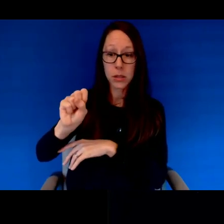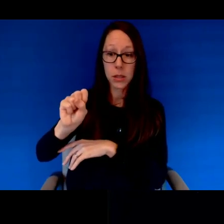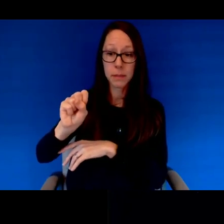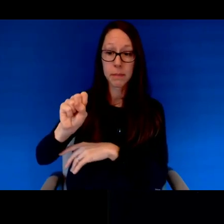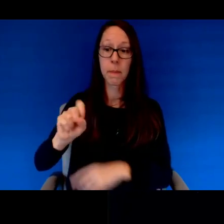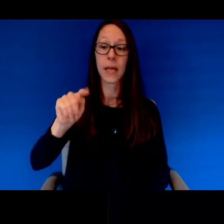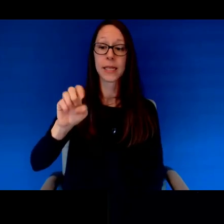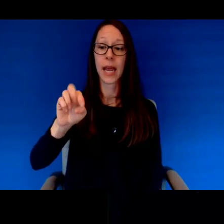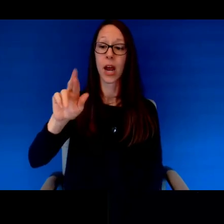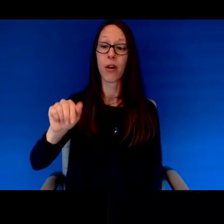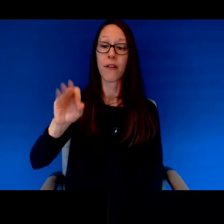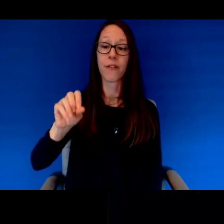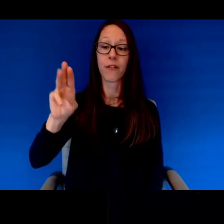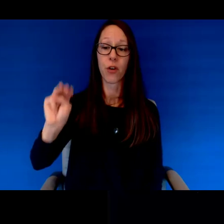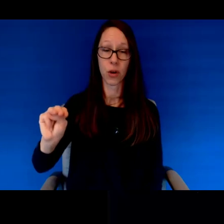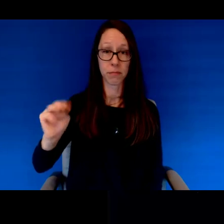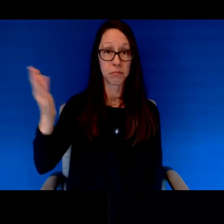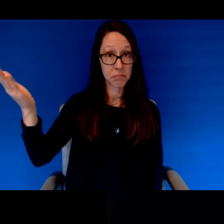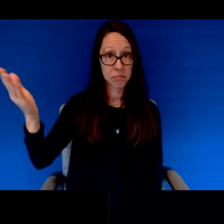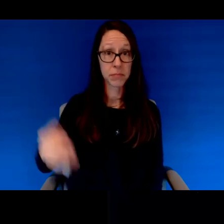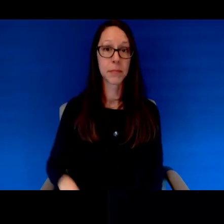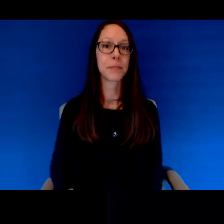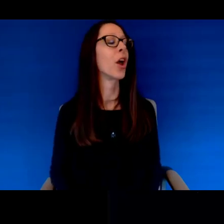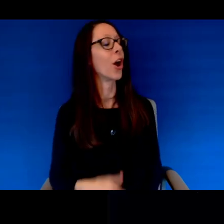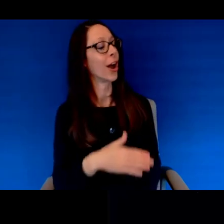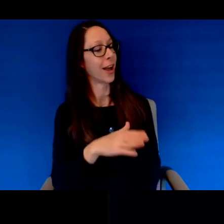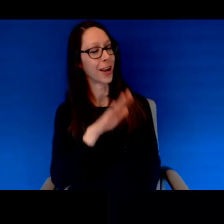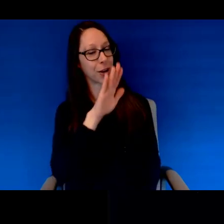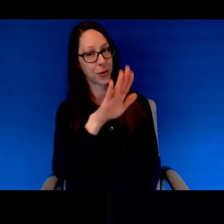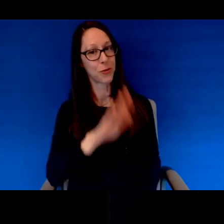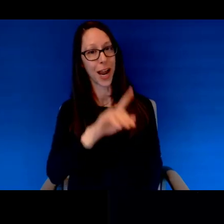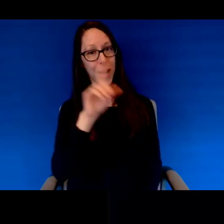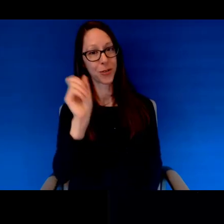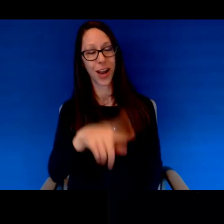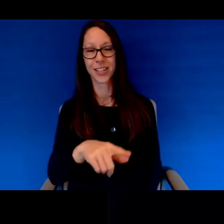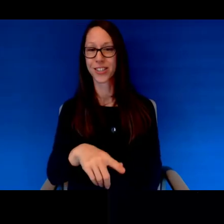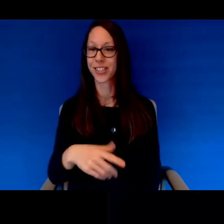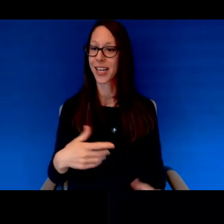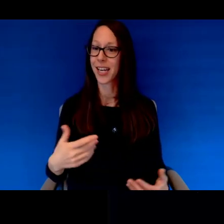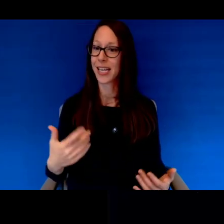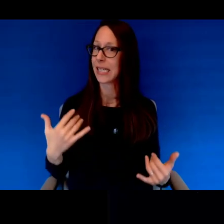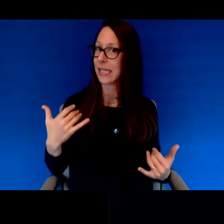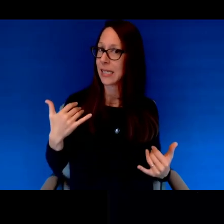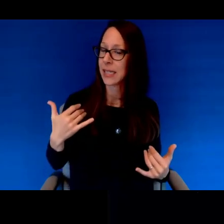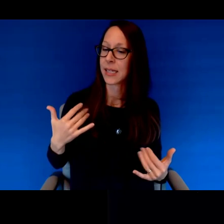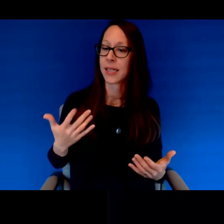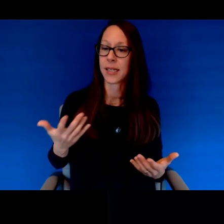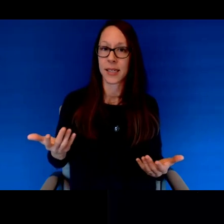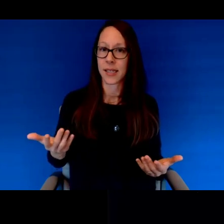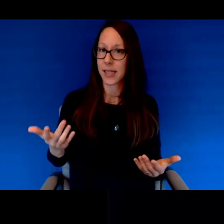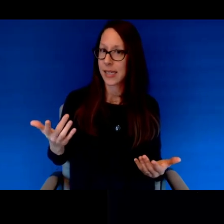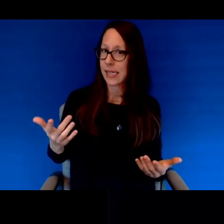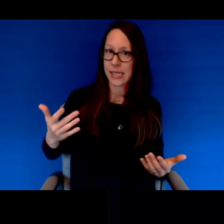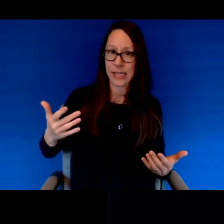That is a great question, and that is a great idea. I think that's something that's going to be very, very, very far